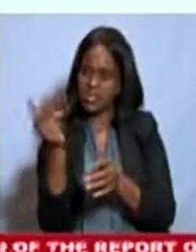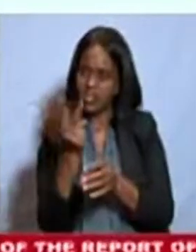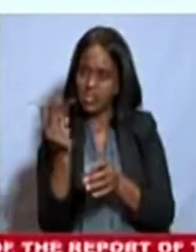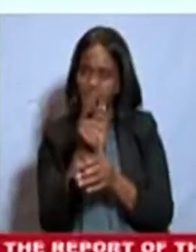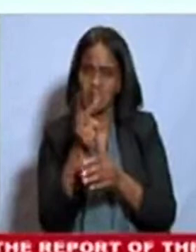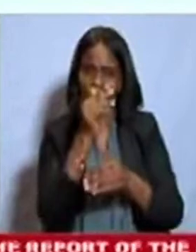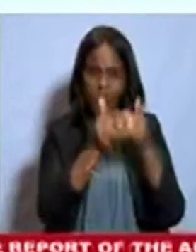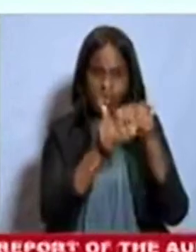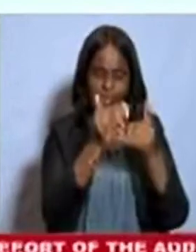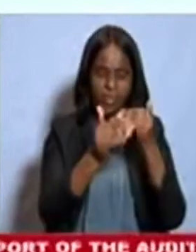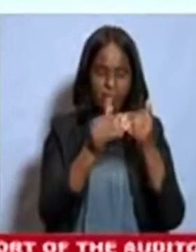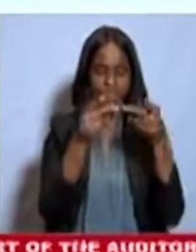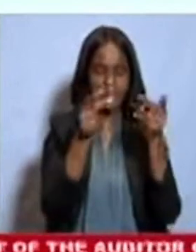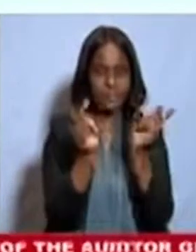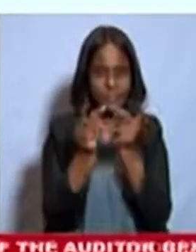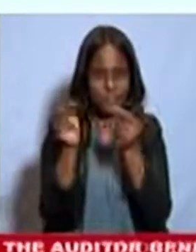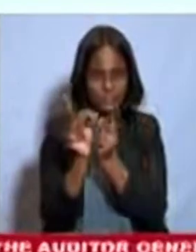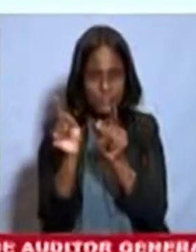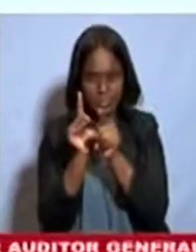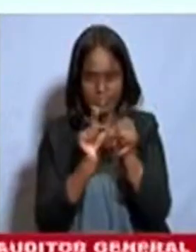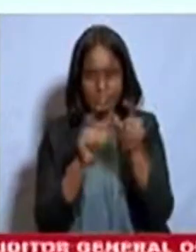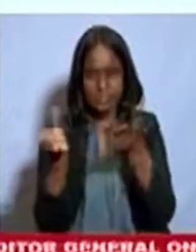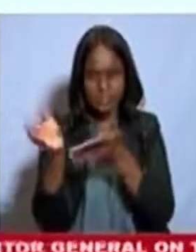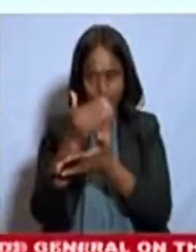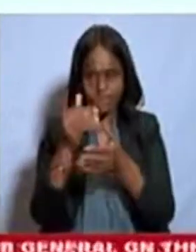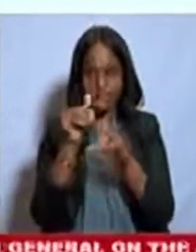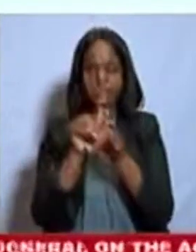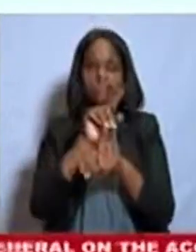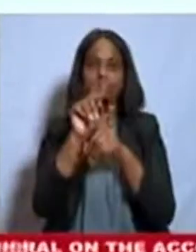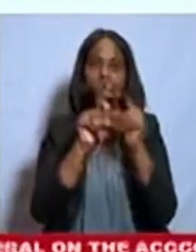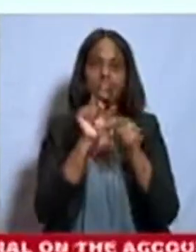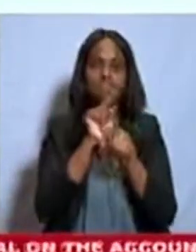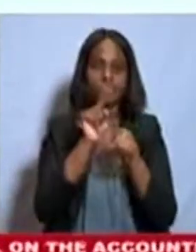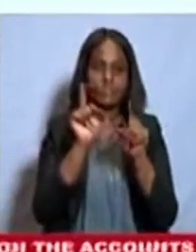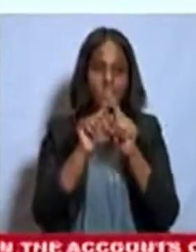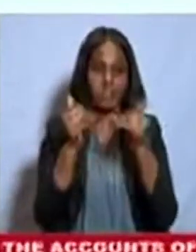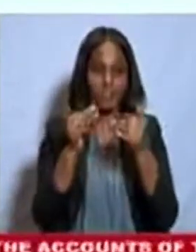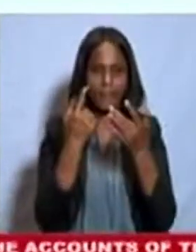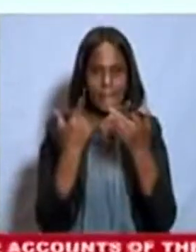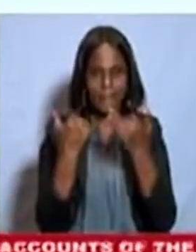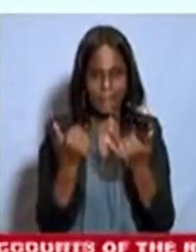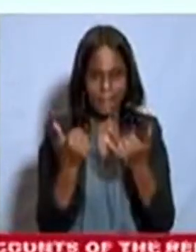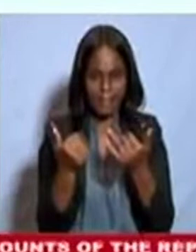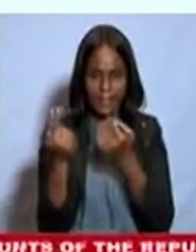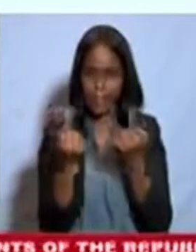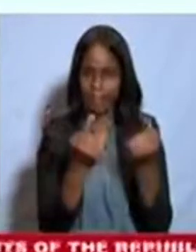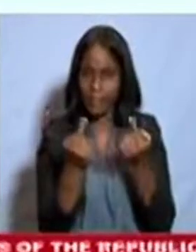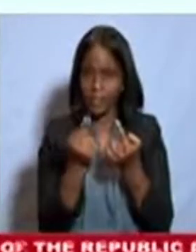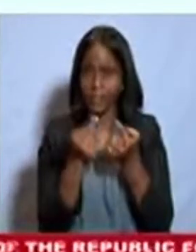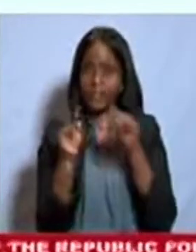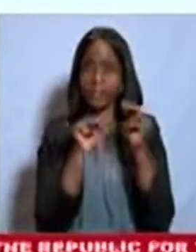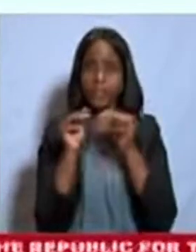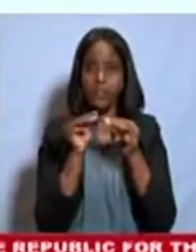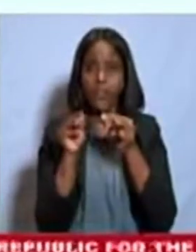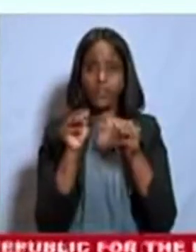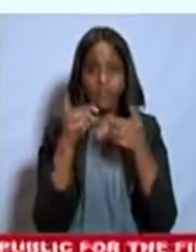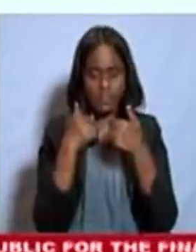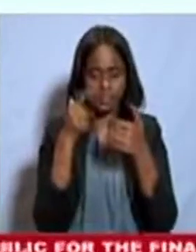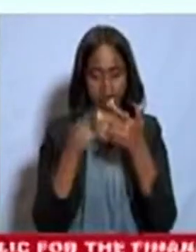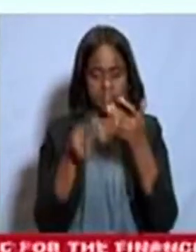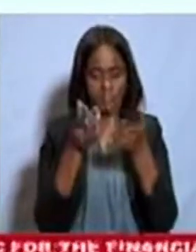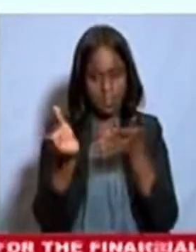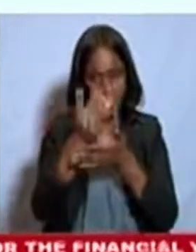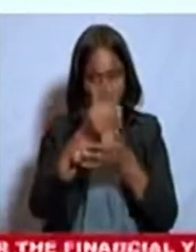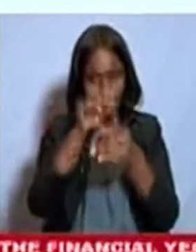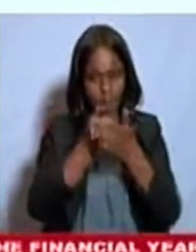and subsequently collected the inputs in question. However, the current status is that management has since recovered